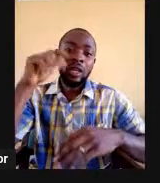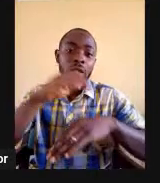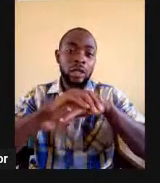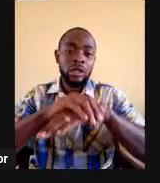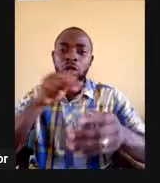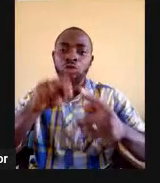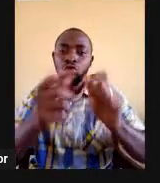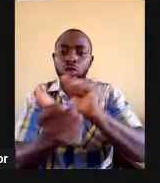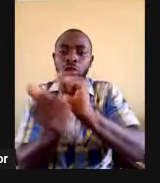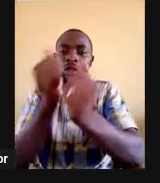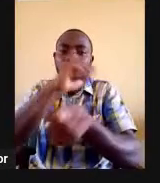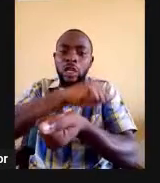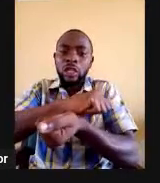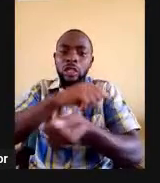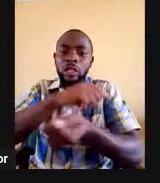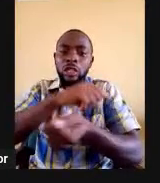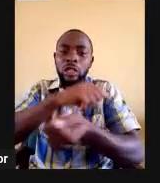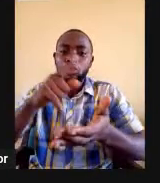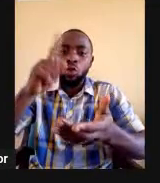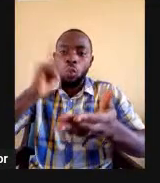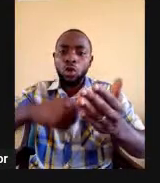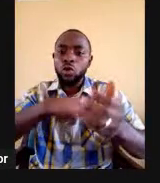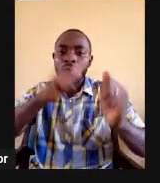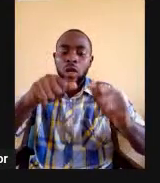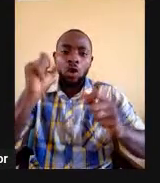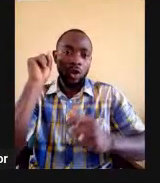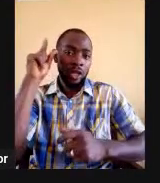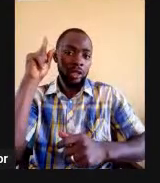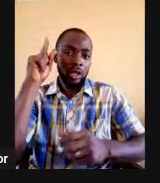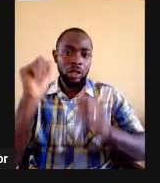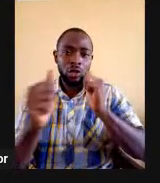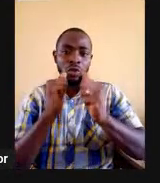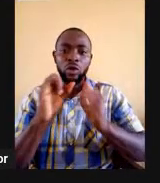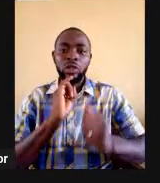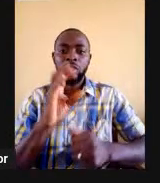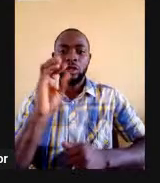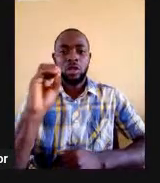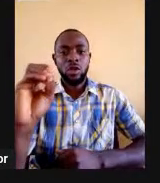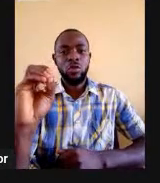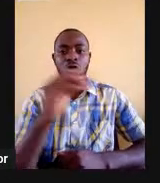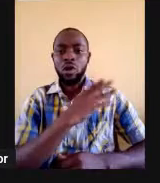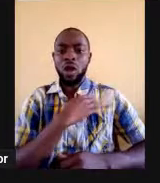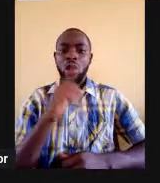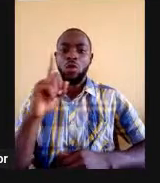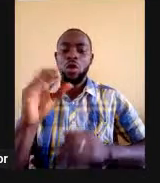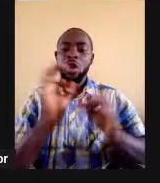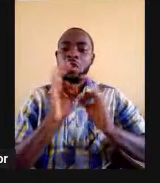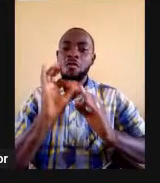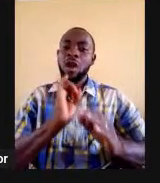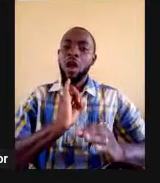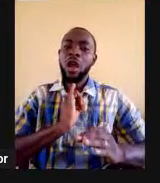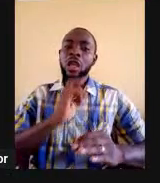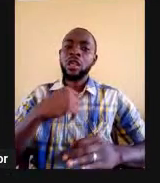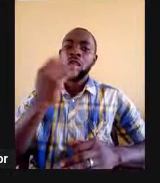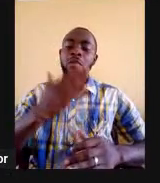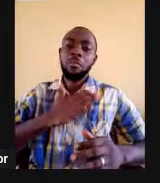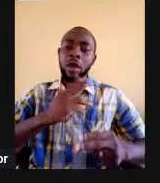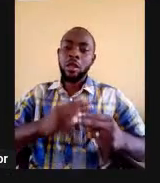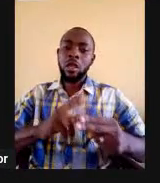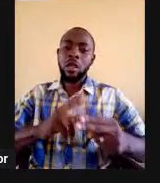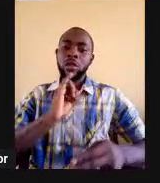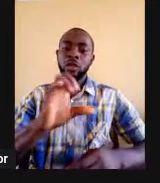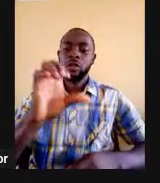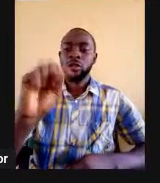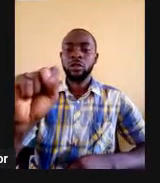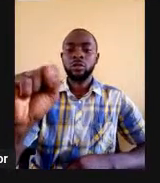able to understand and work with, which is zeros and ones. So if I say my name now is Samson Adeniyi,